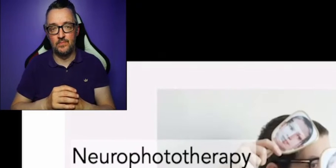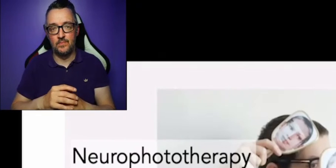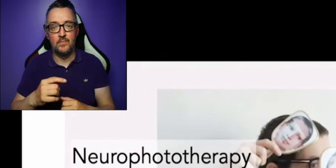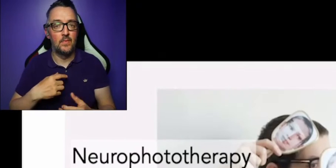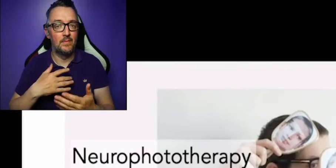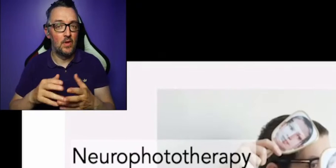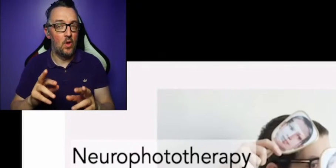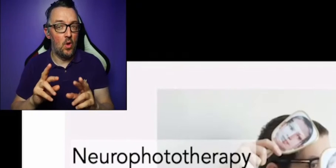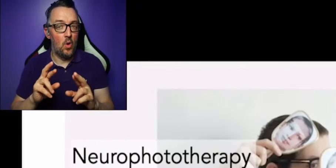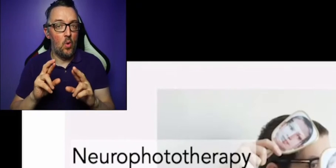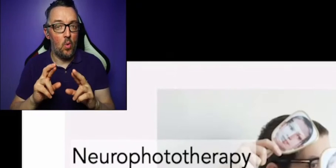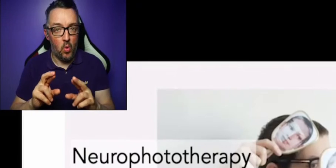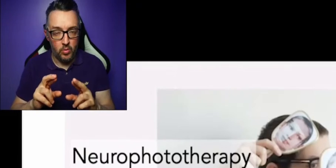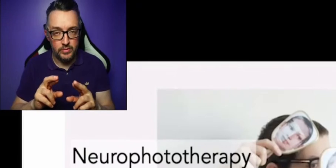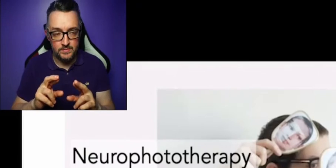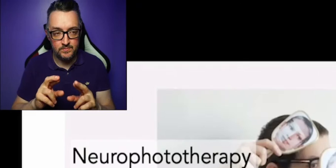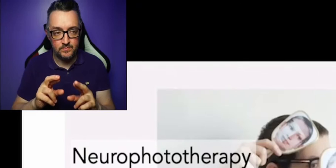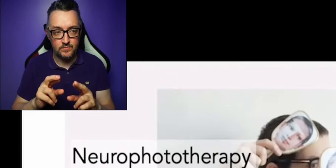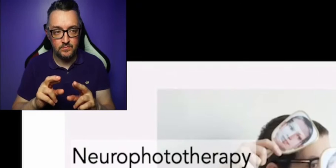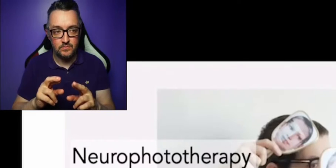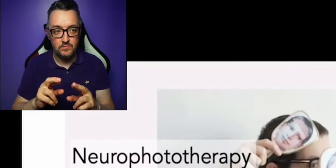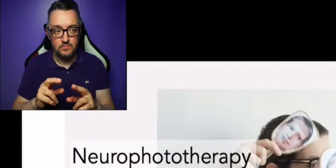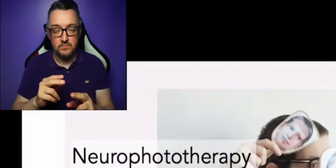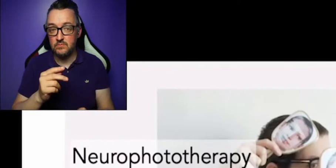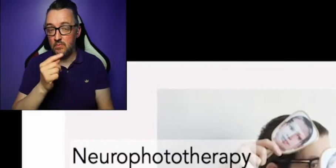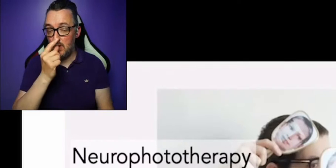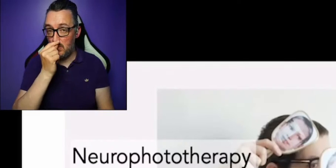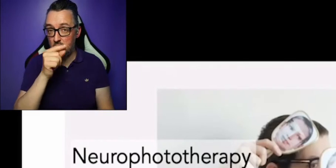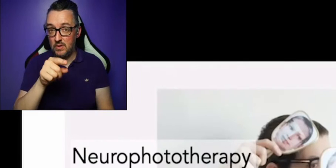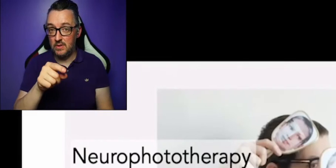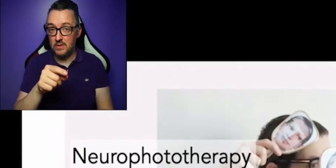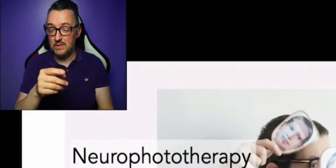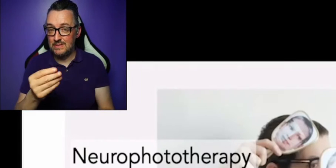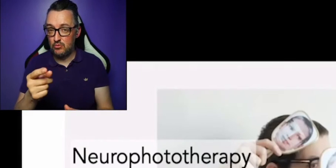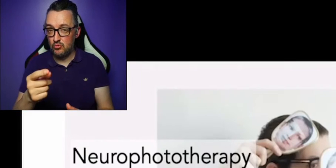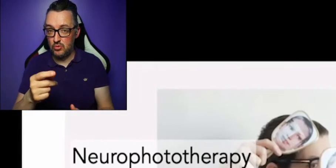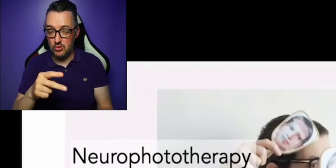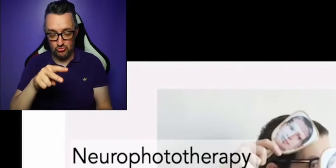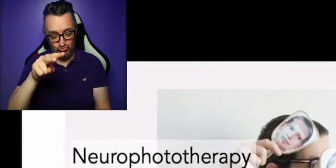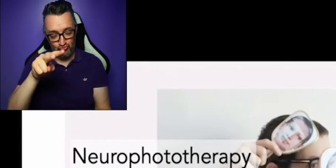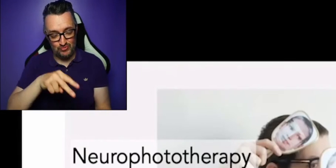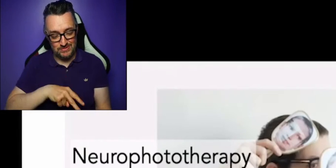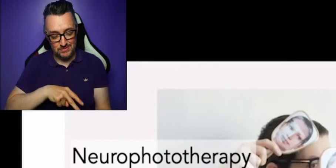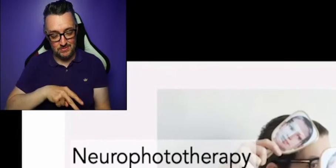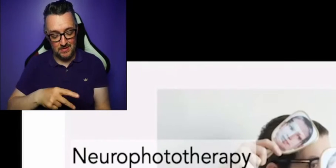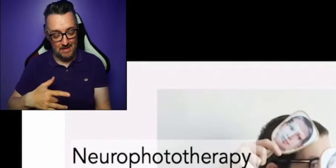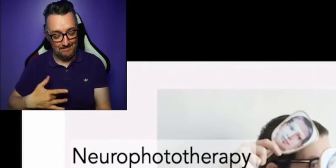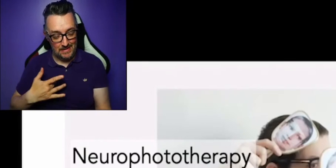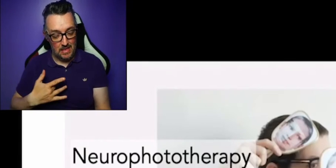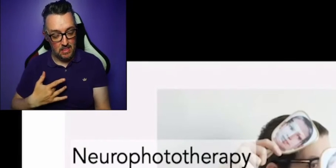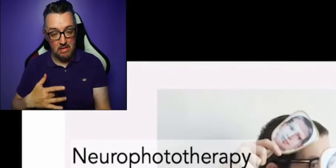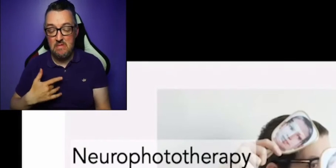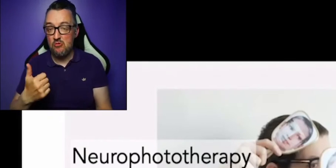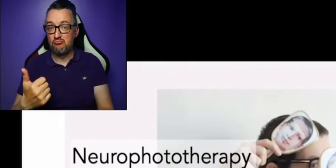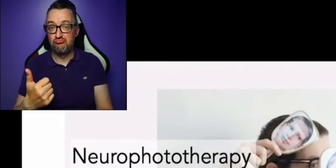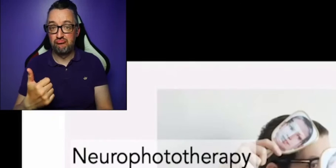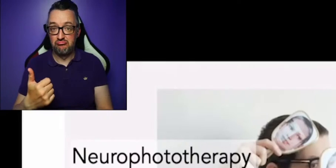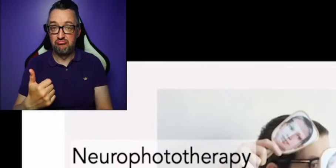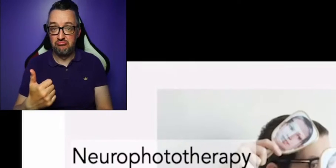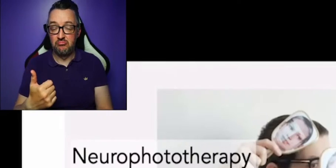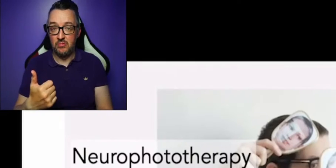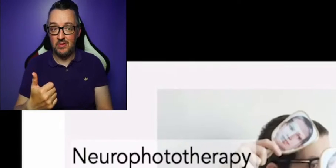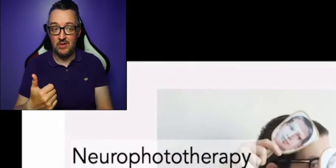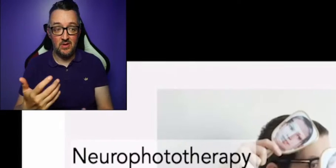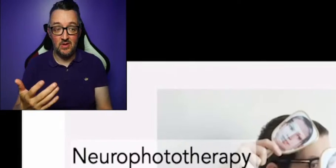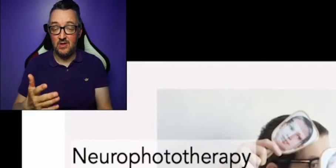I kind of hope that it will also be it could just be something that you read and feel good about. mm-hmm. you